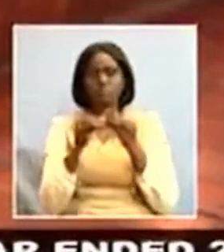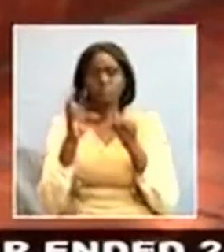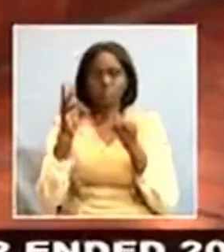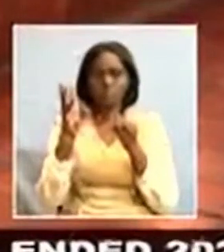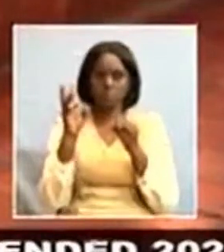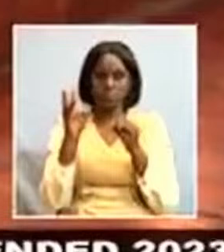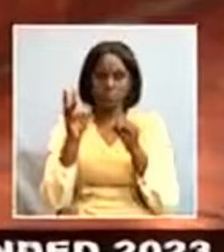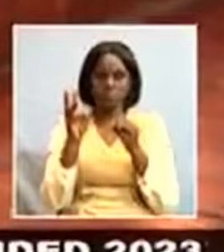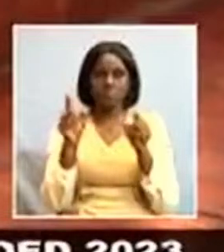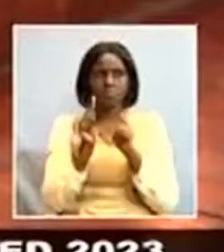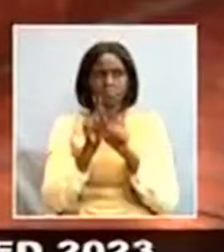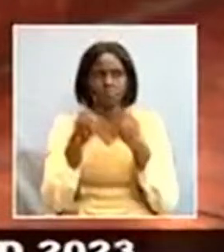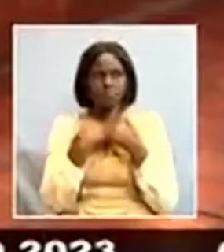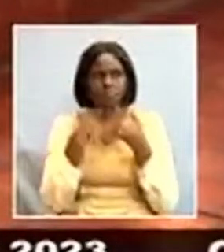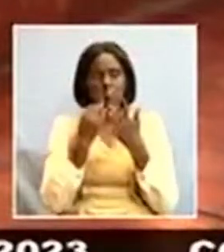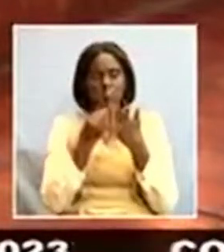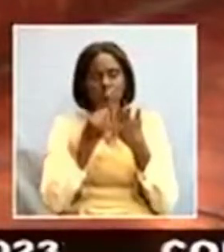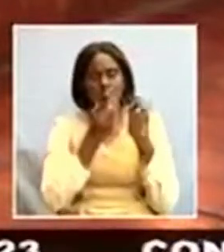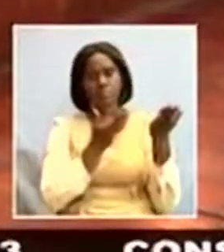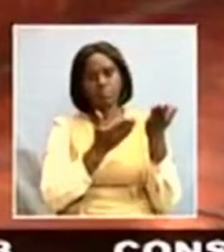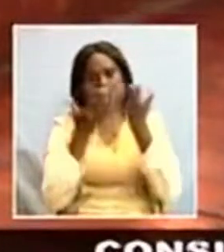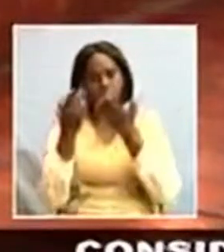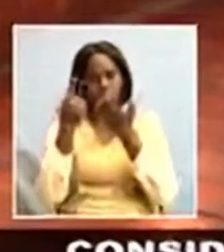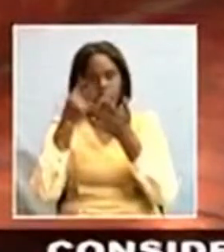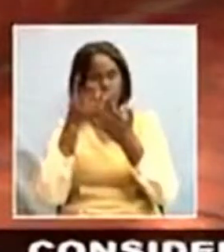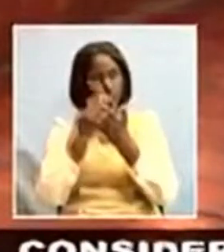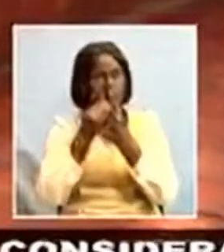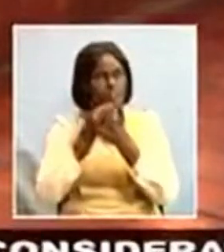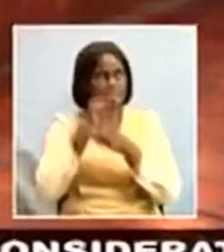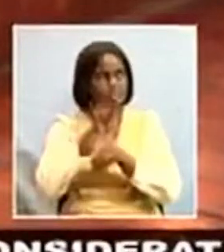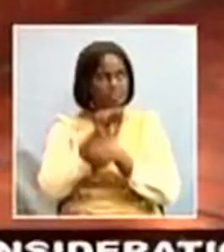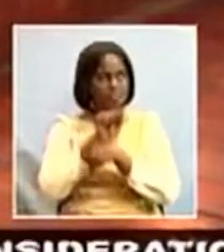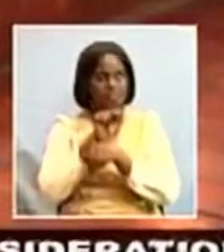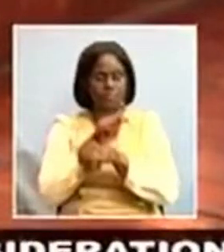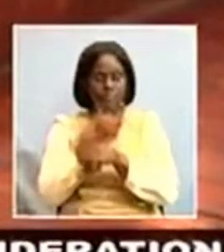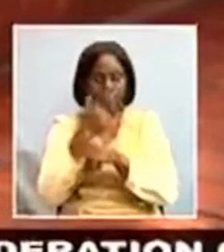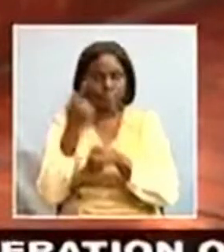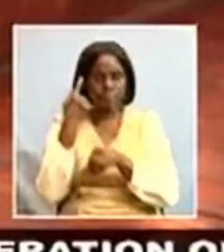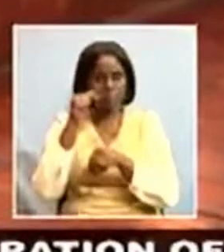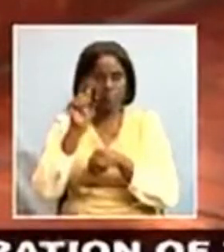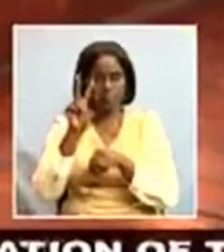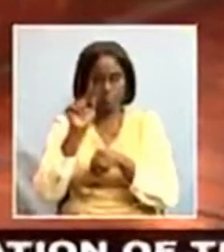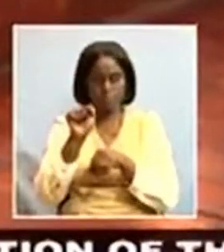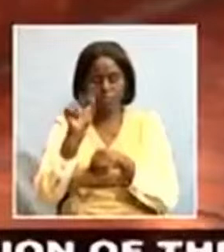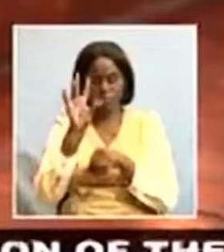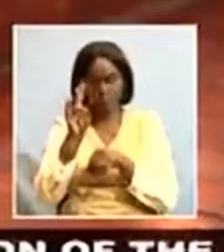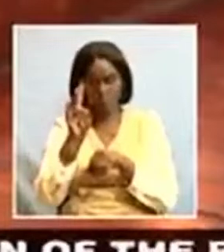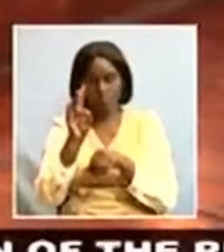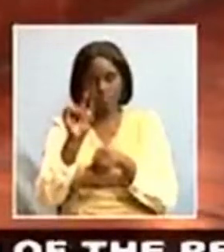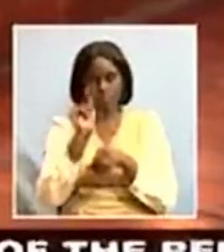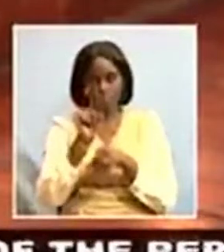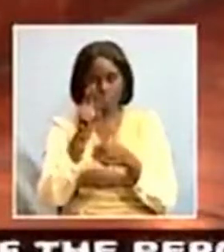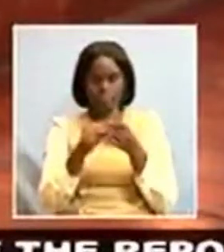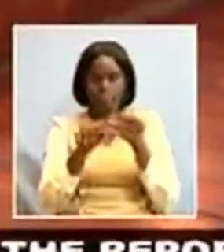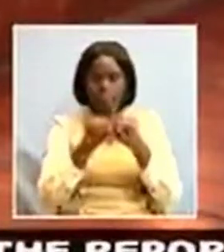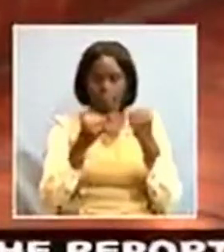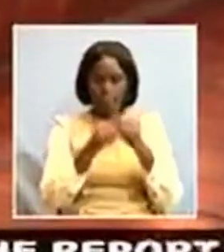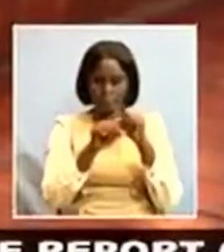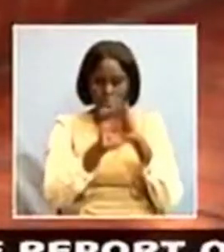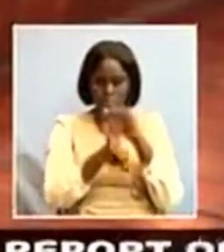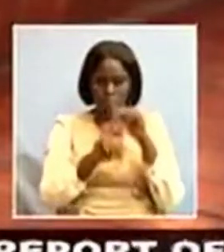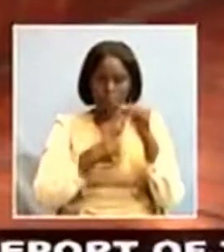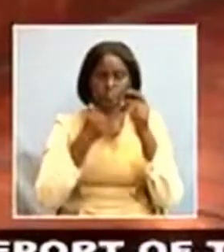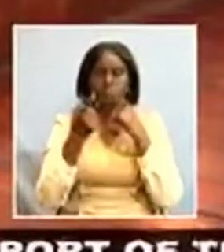6, there's an amount brought forward for capital projects of 2.7. That's the breakdown we are talking